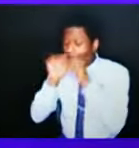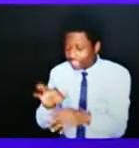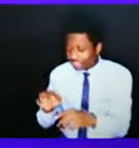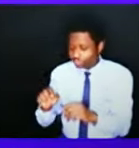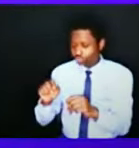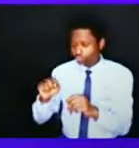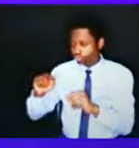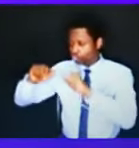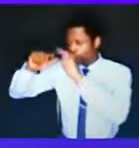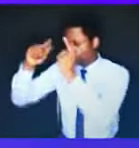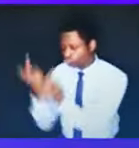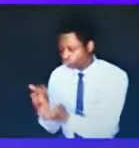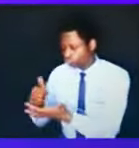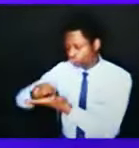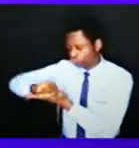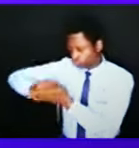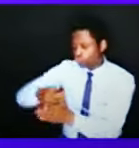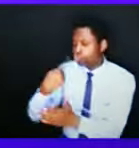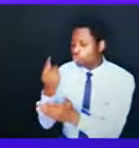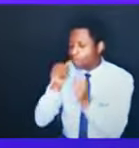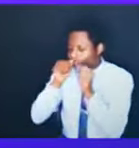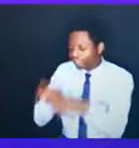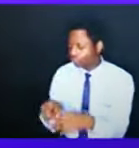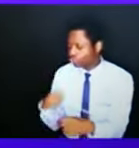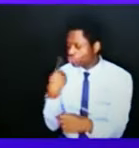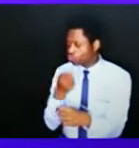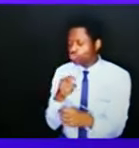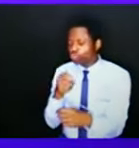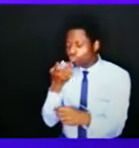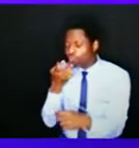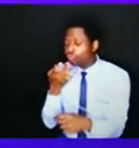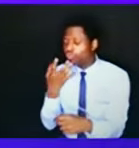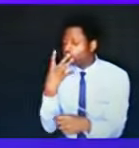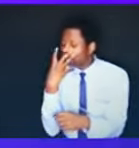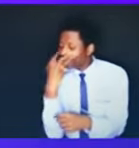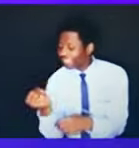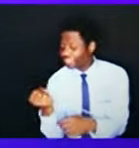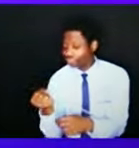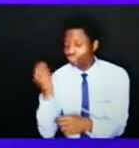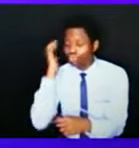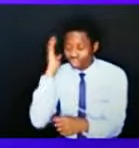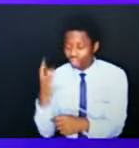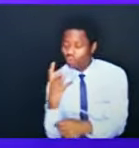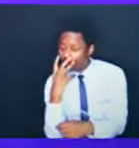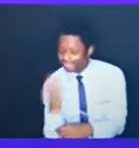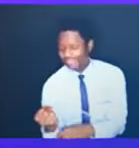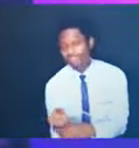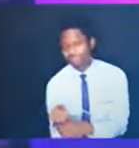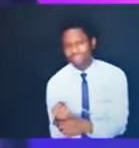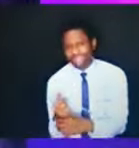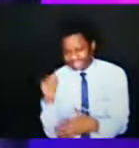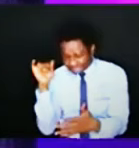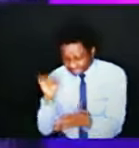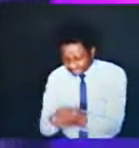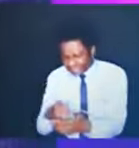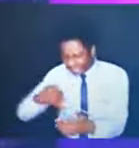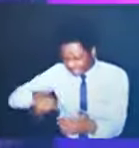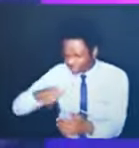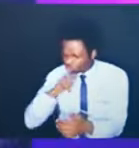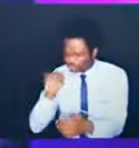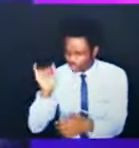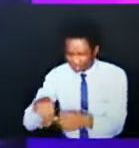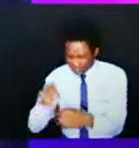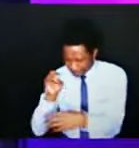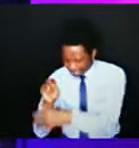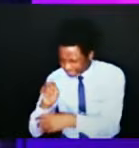you, and whoever curses you, I will curse. It's still not the message. Now